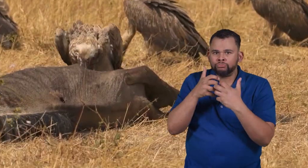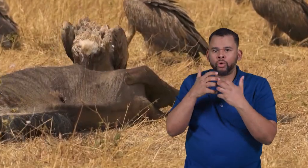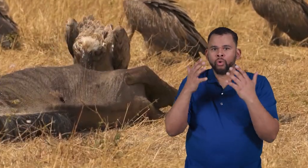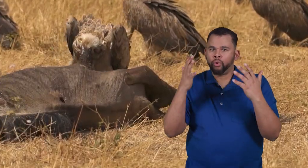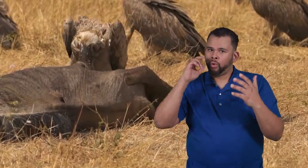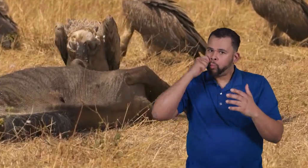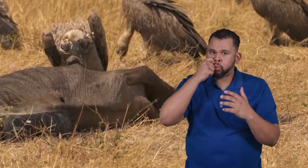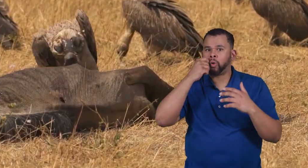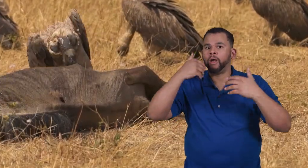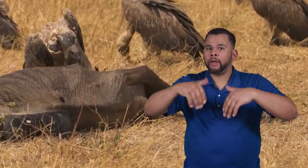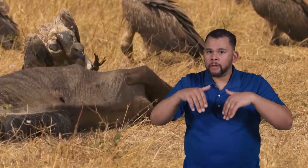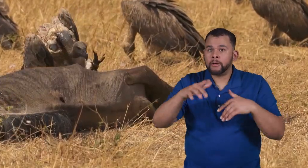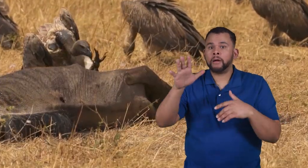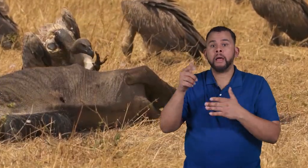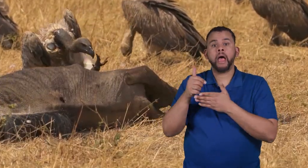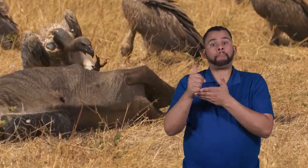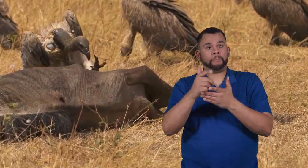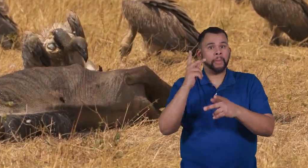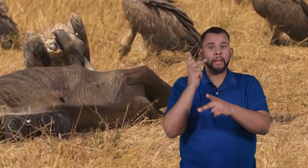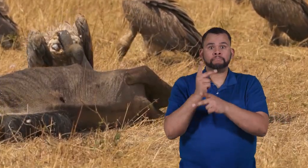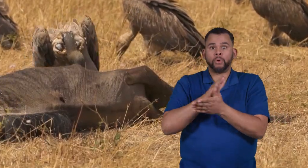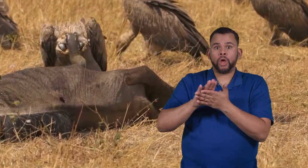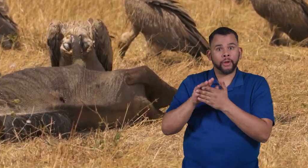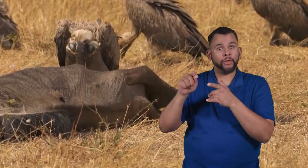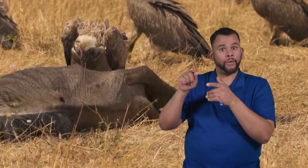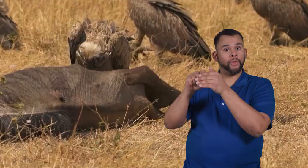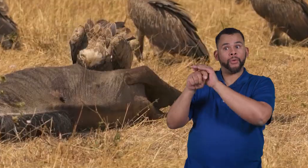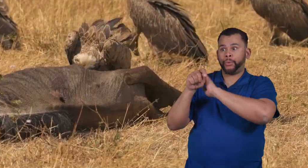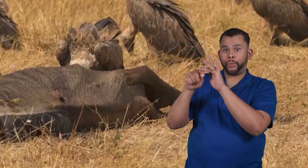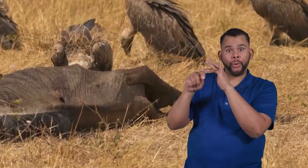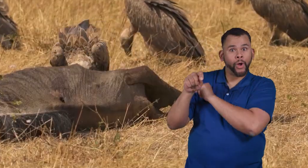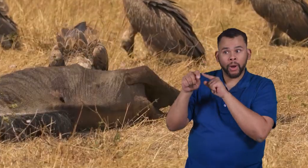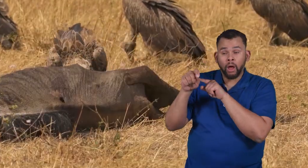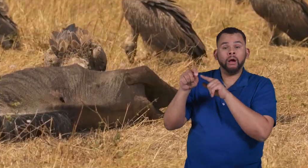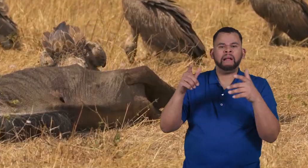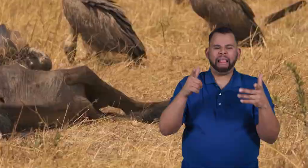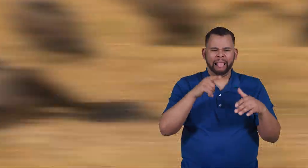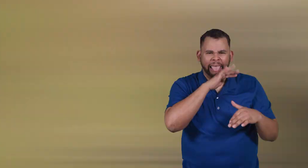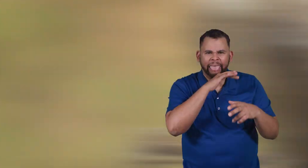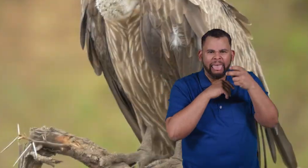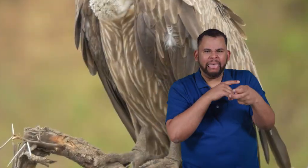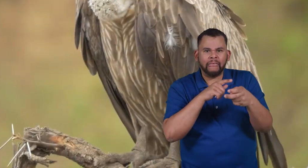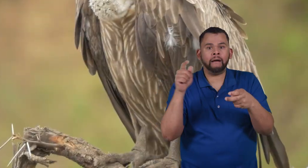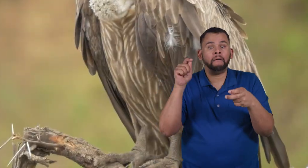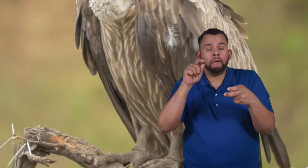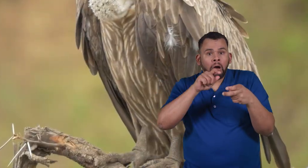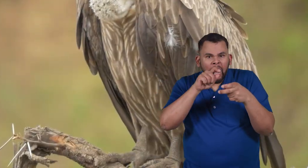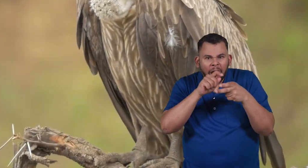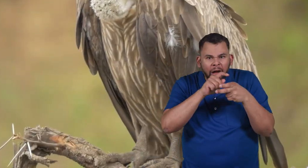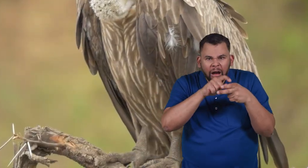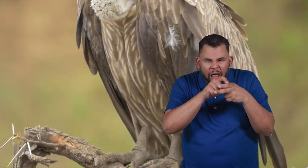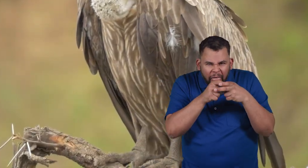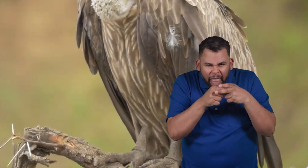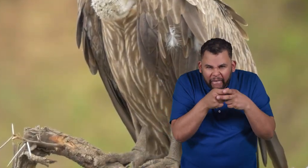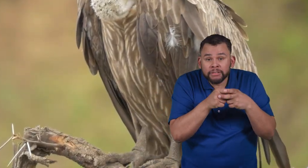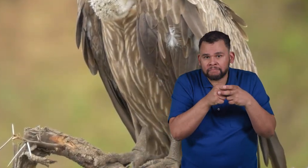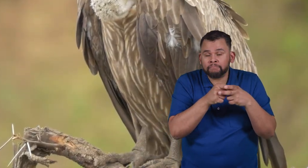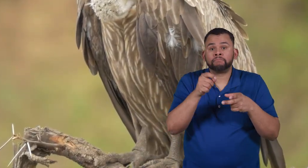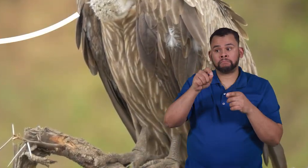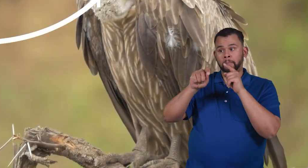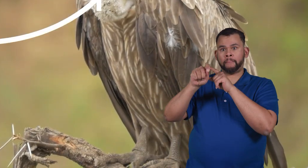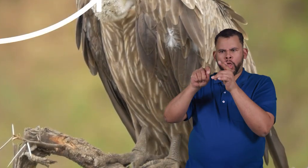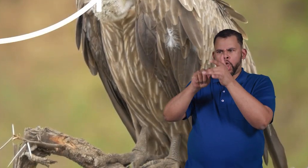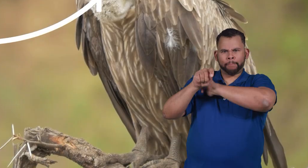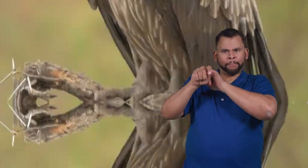cool adaptation helps vultures stay clean while eating their not-so-clean meals. Vultures are known for their bald